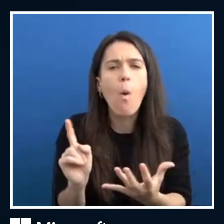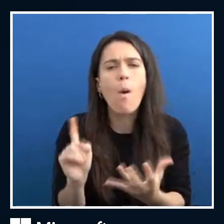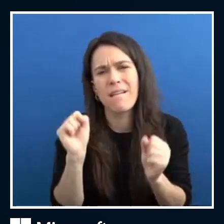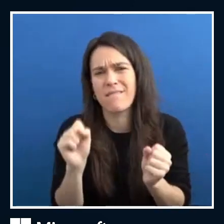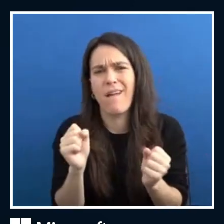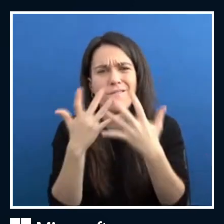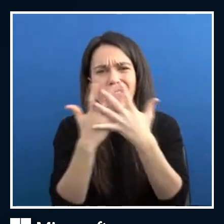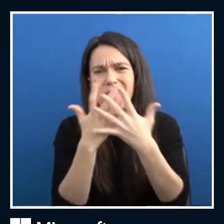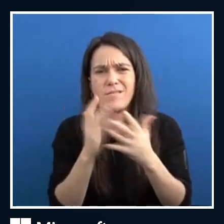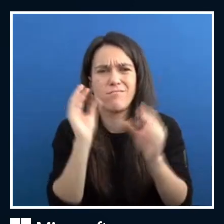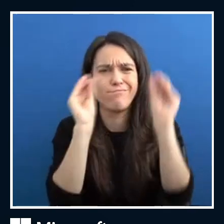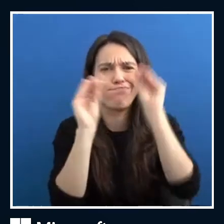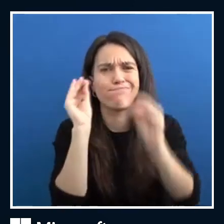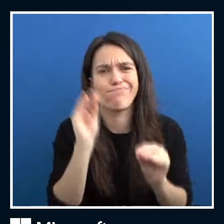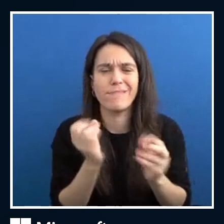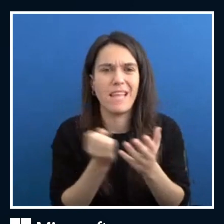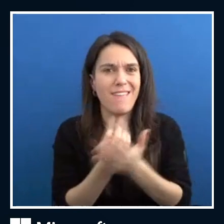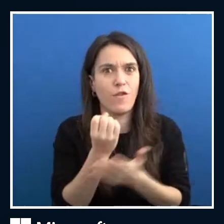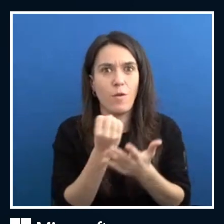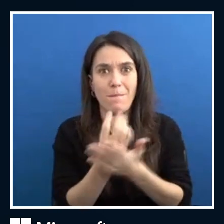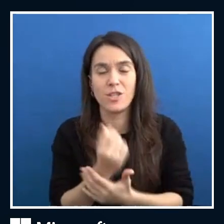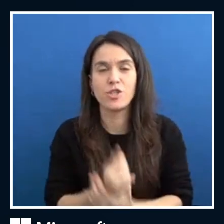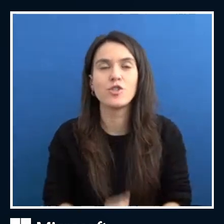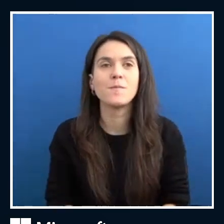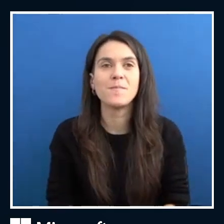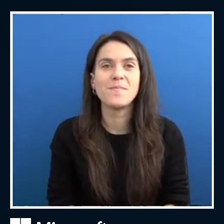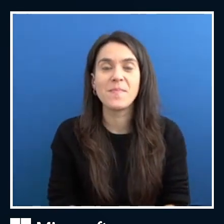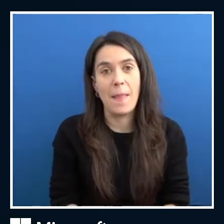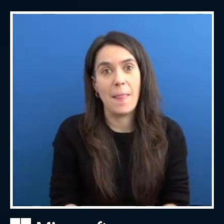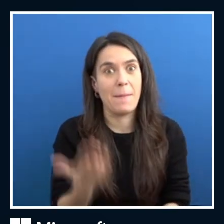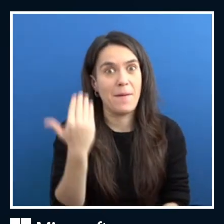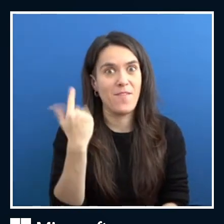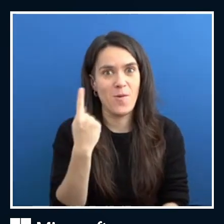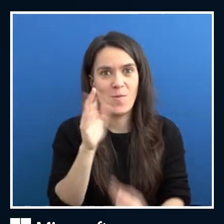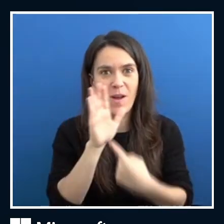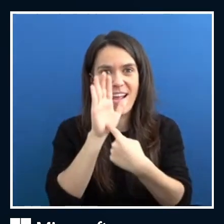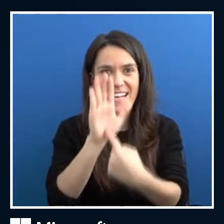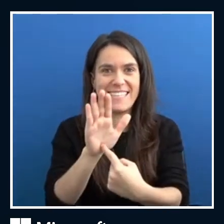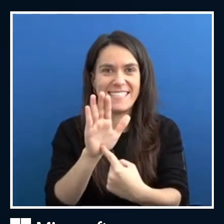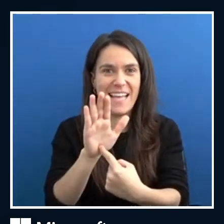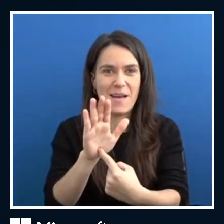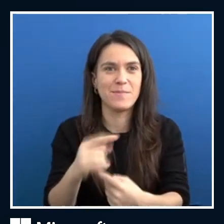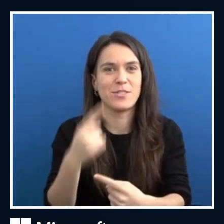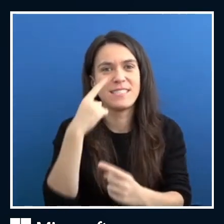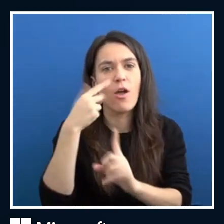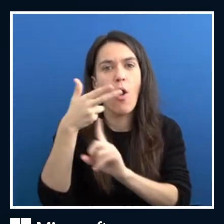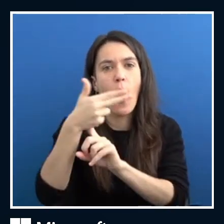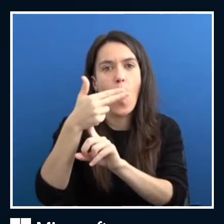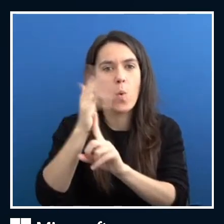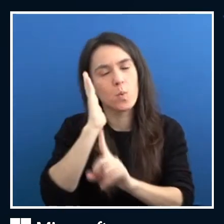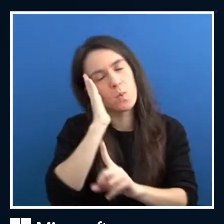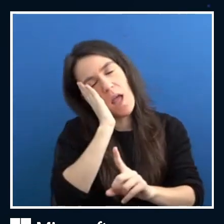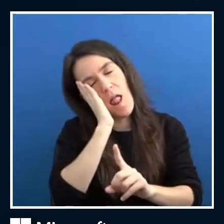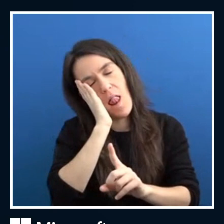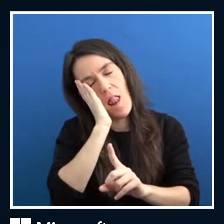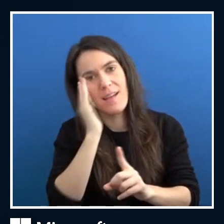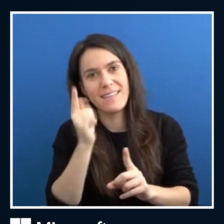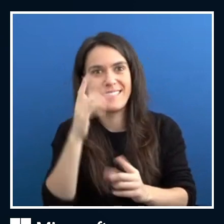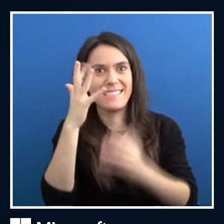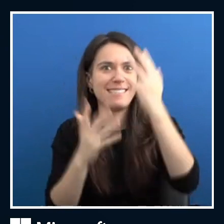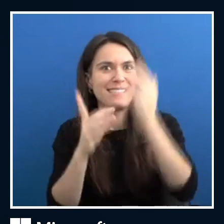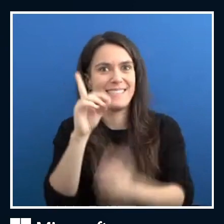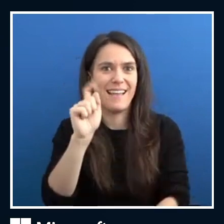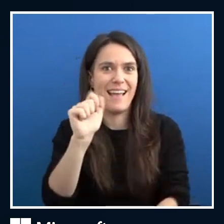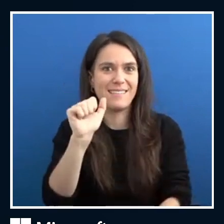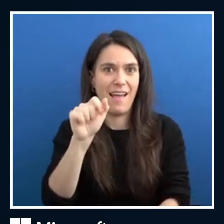If we go back to one of the examples of a hotel, the hotel data, sample data, you could